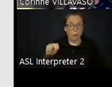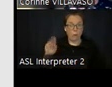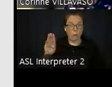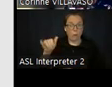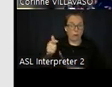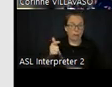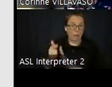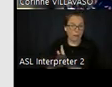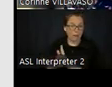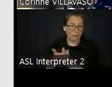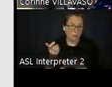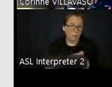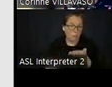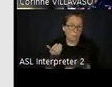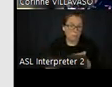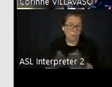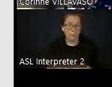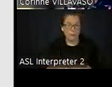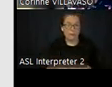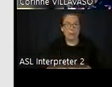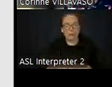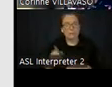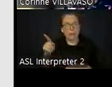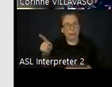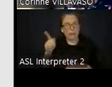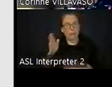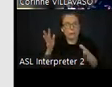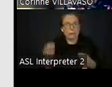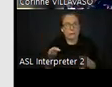suitable, because it's also establishing how often it meets. So